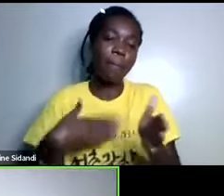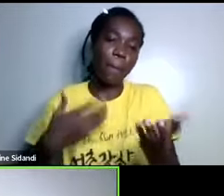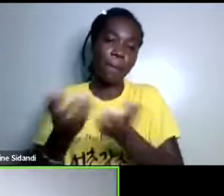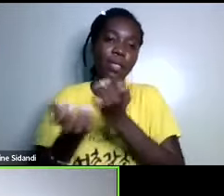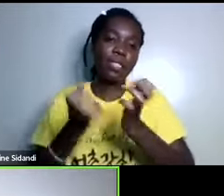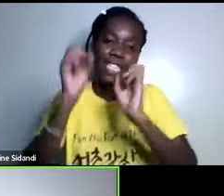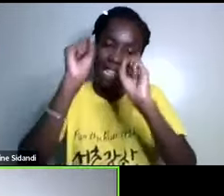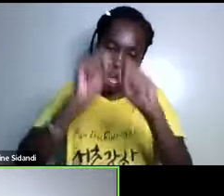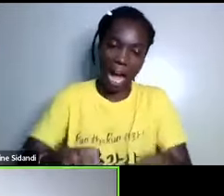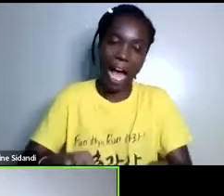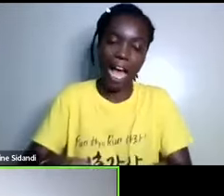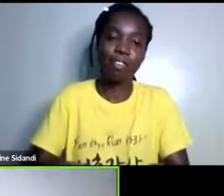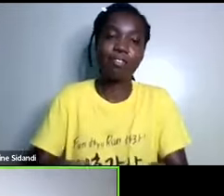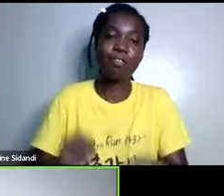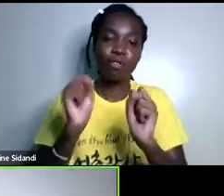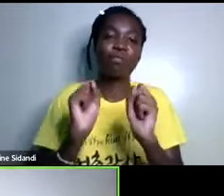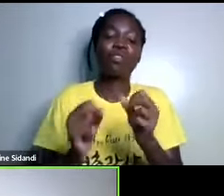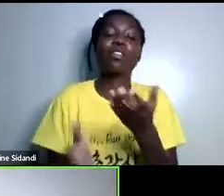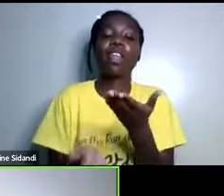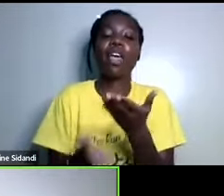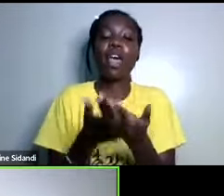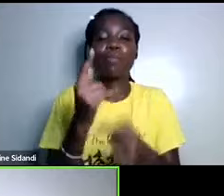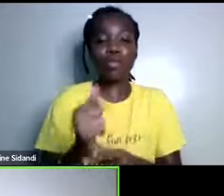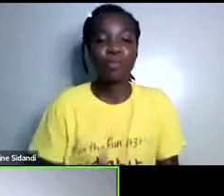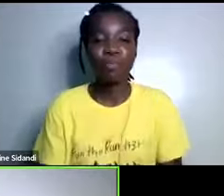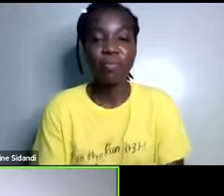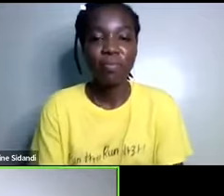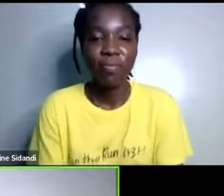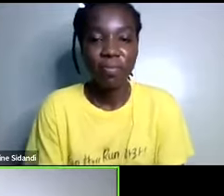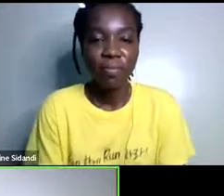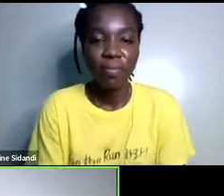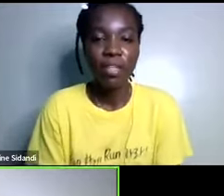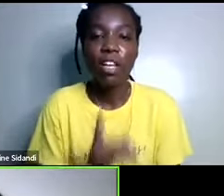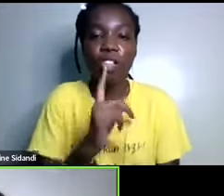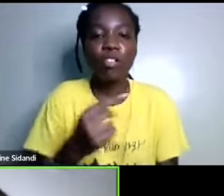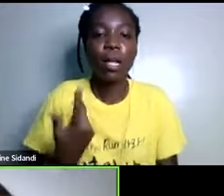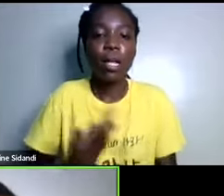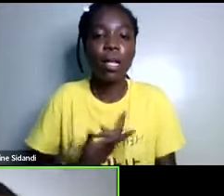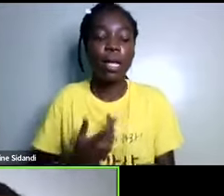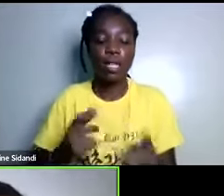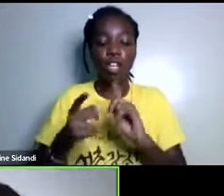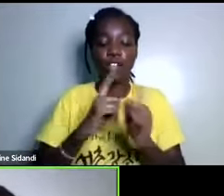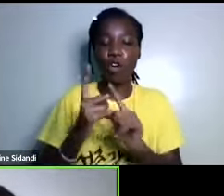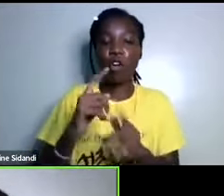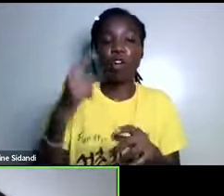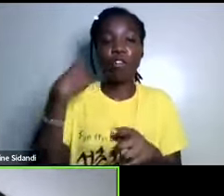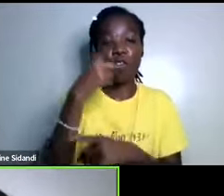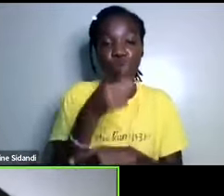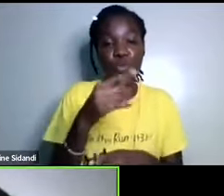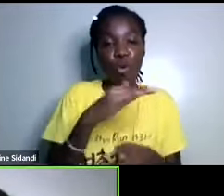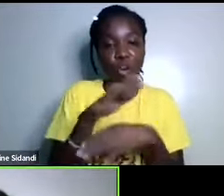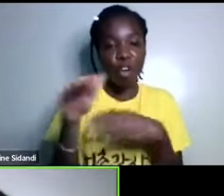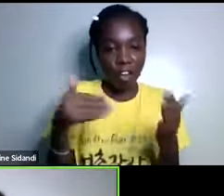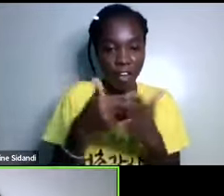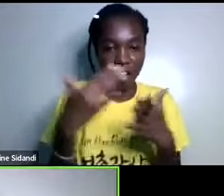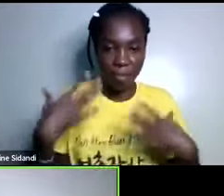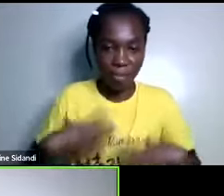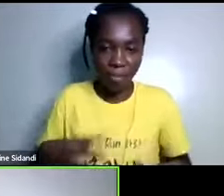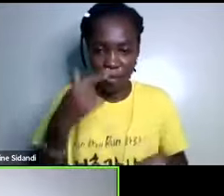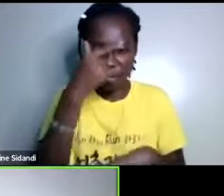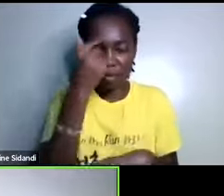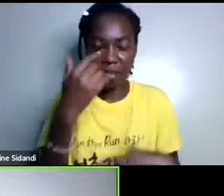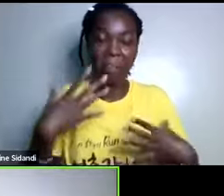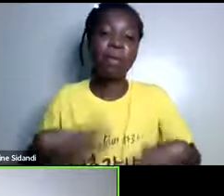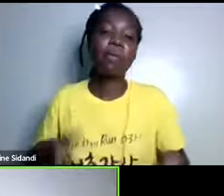get a special rate for people and get it right? I am talking for you all people, because these are my people on the audit. And let me